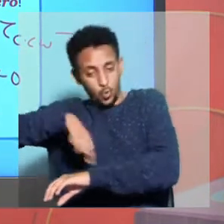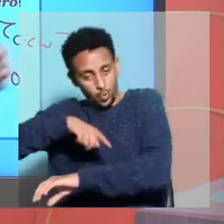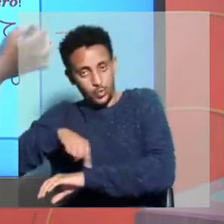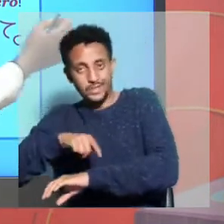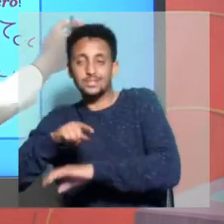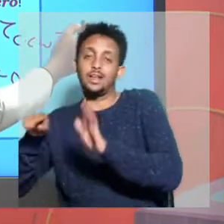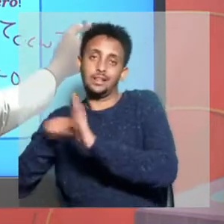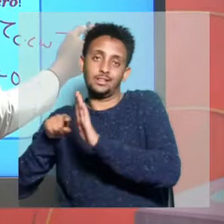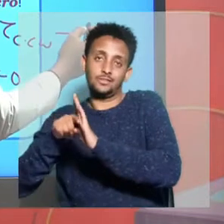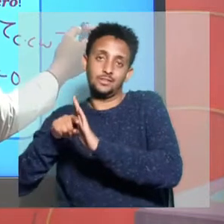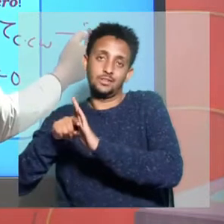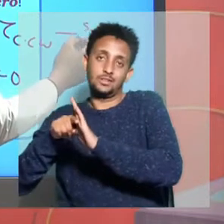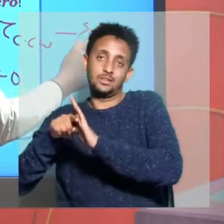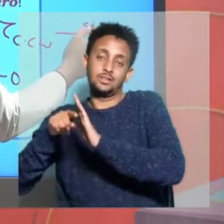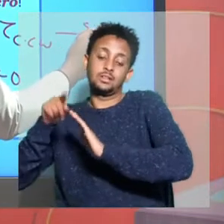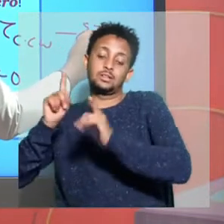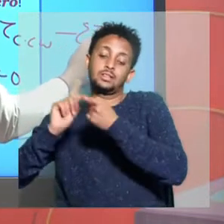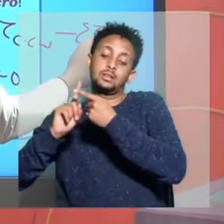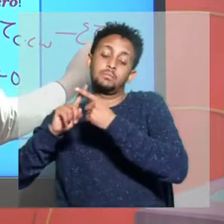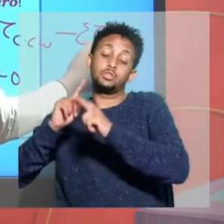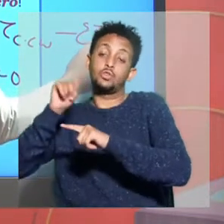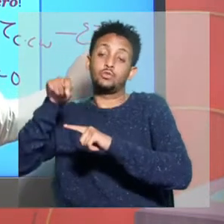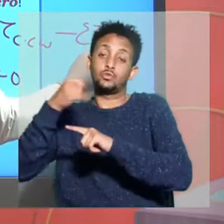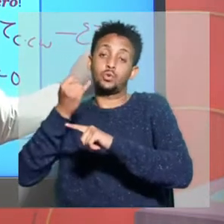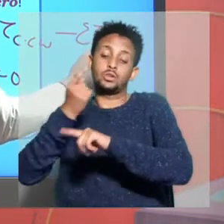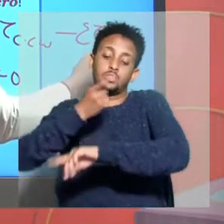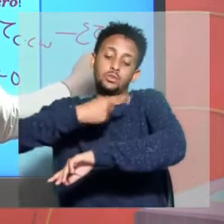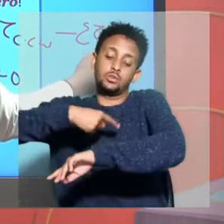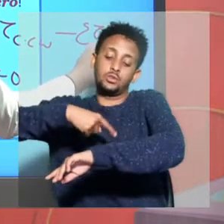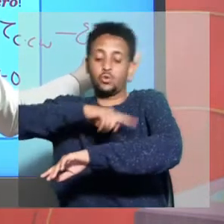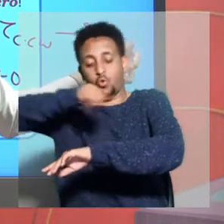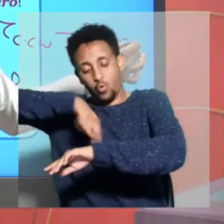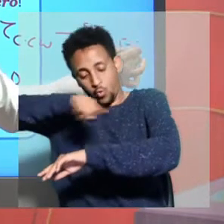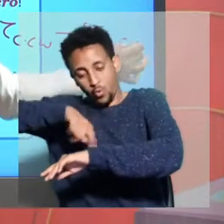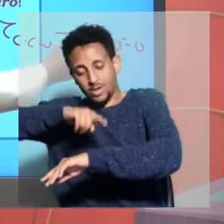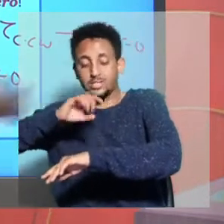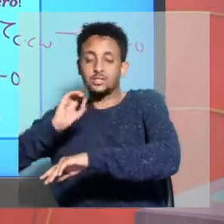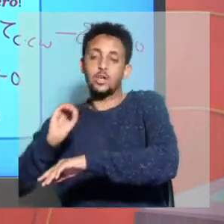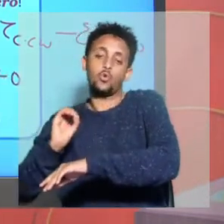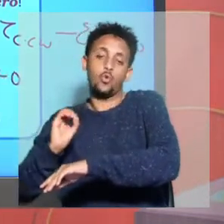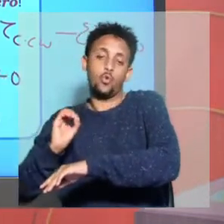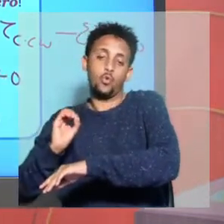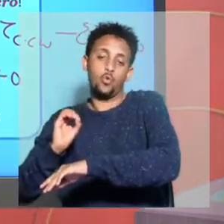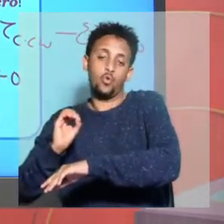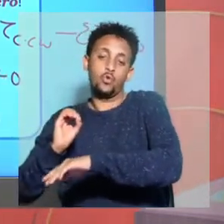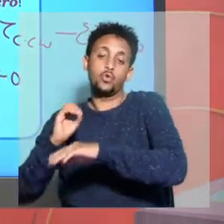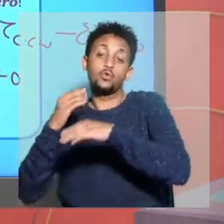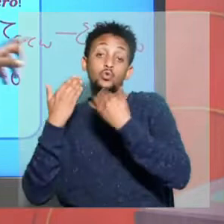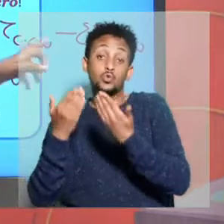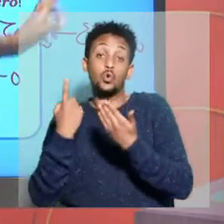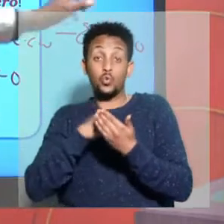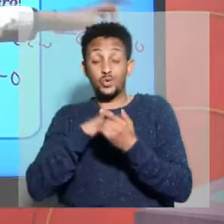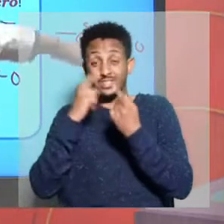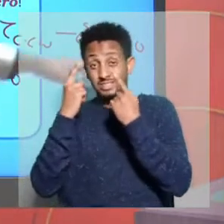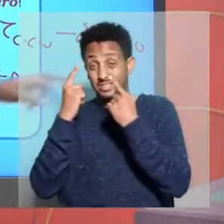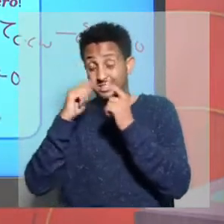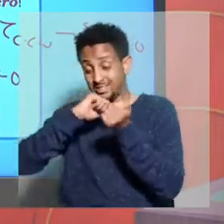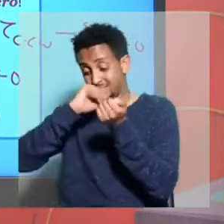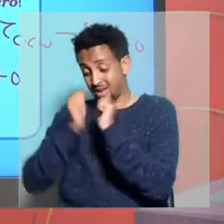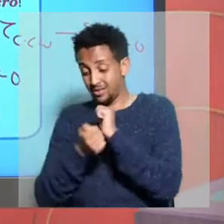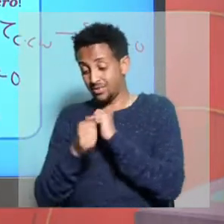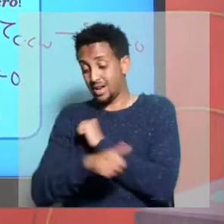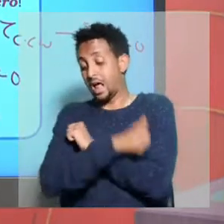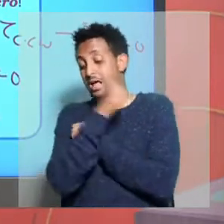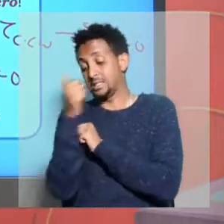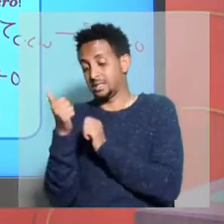is negative minus the summation of torque clockwise is zero. Therefore, when we transfer this to the